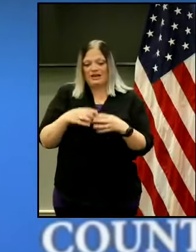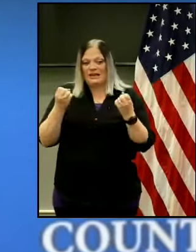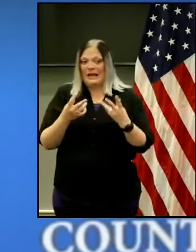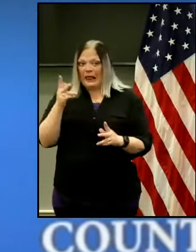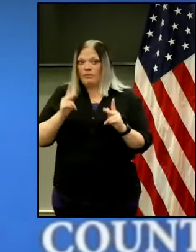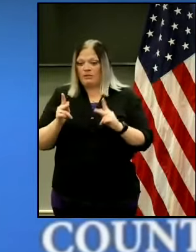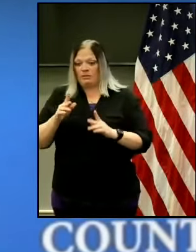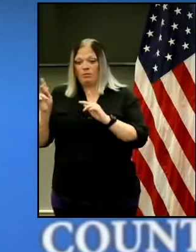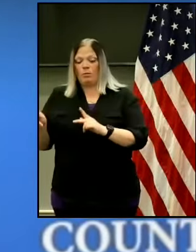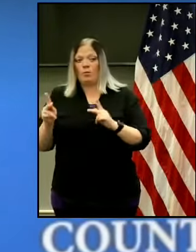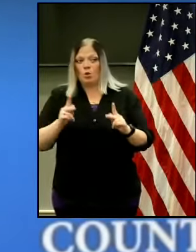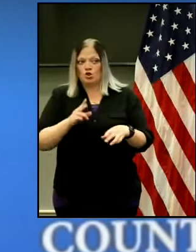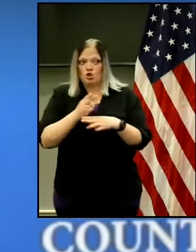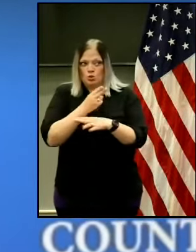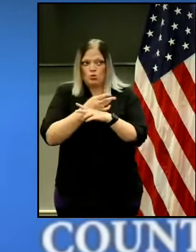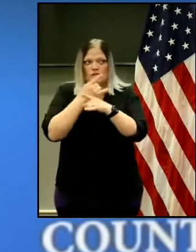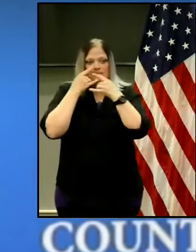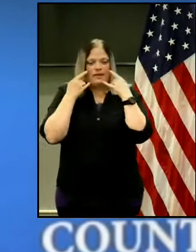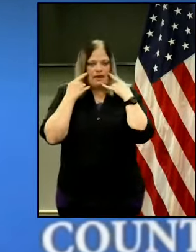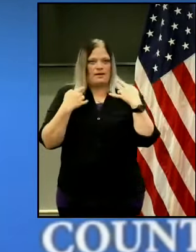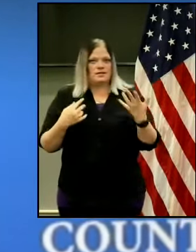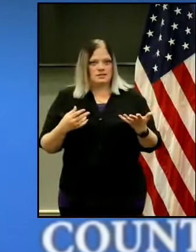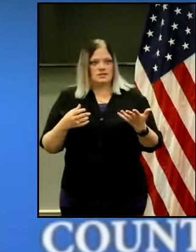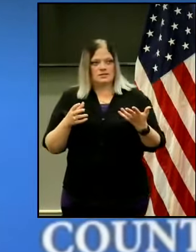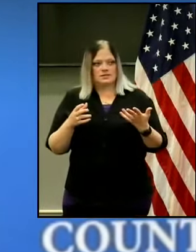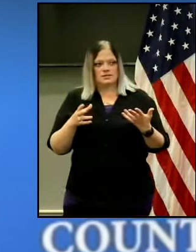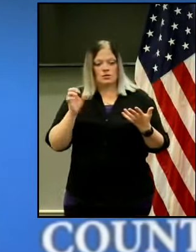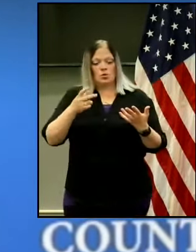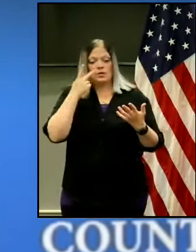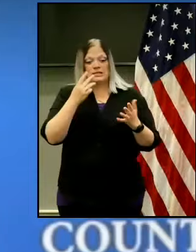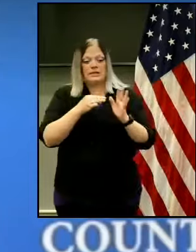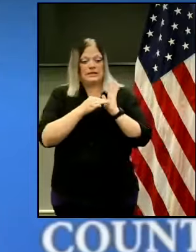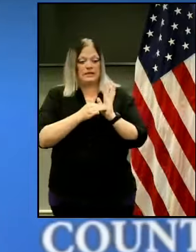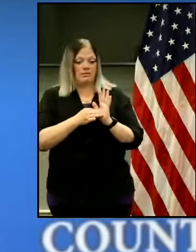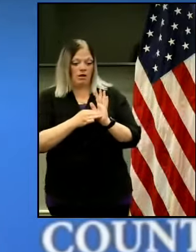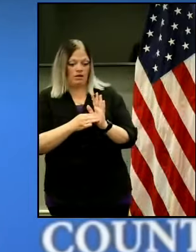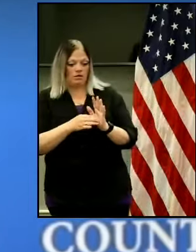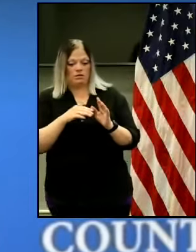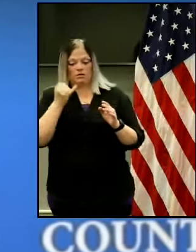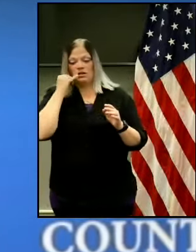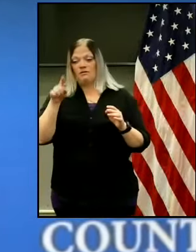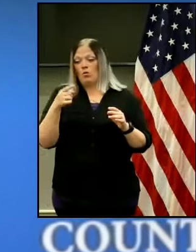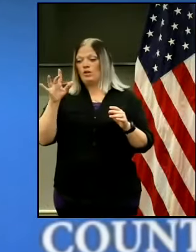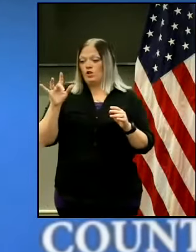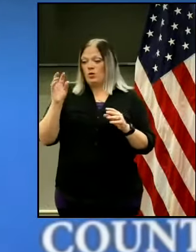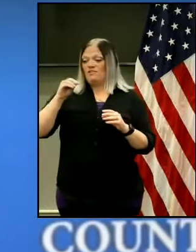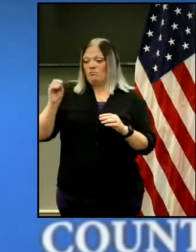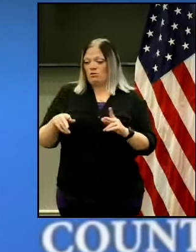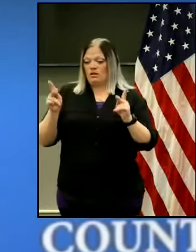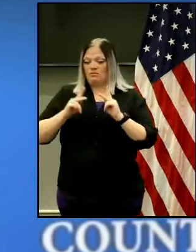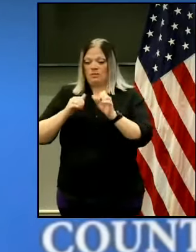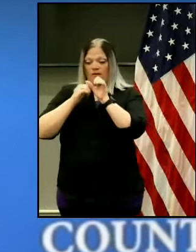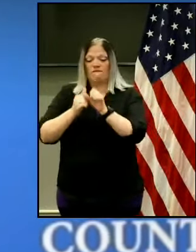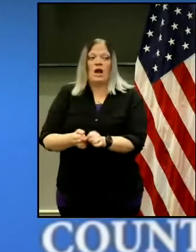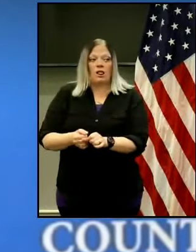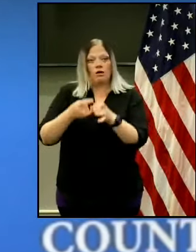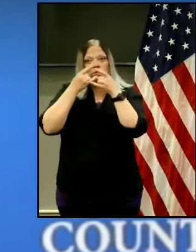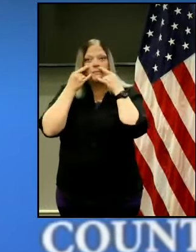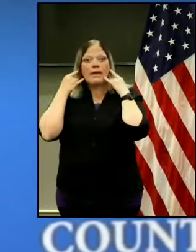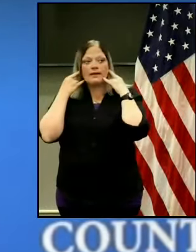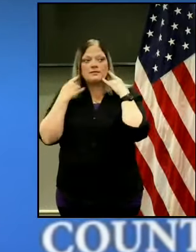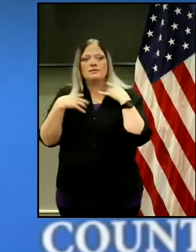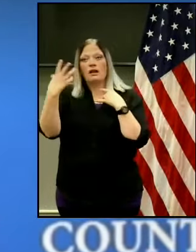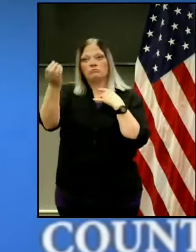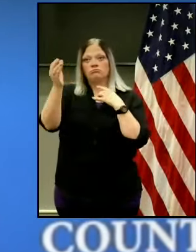in the community who wear masks. So you can see that in the model that when only 25% of people adhered to wearing masks in